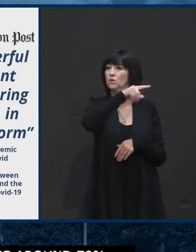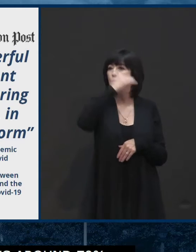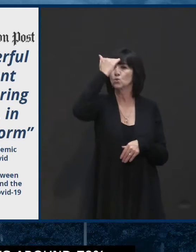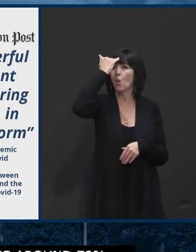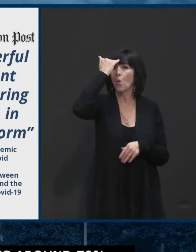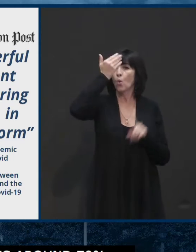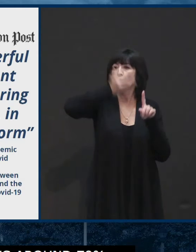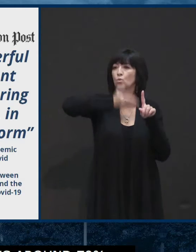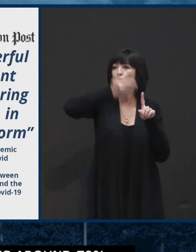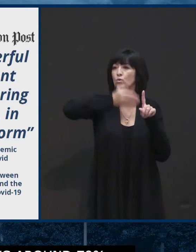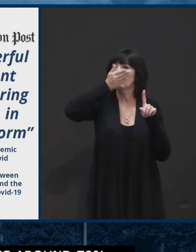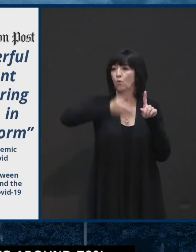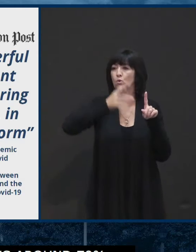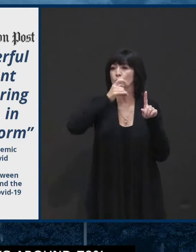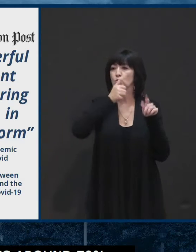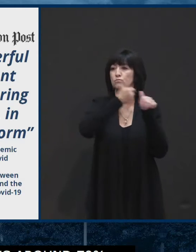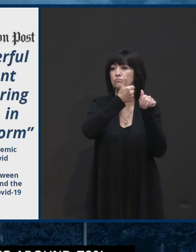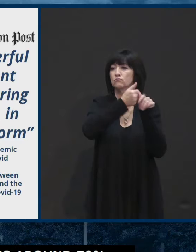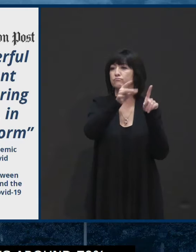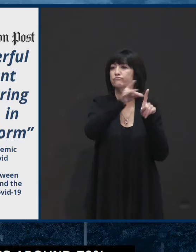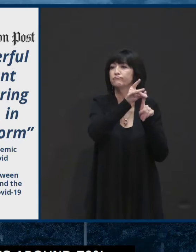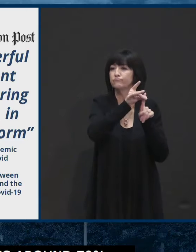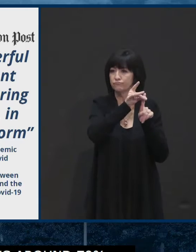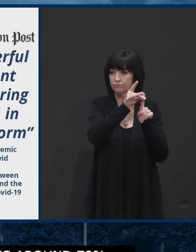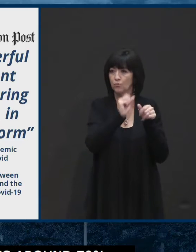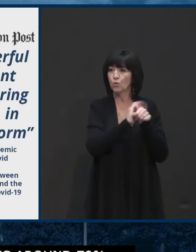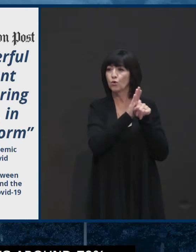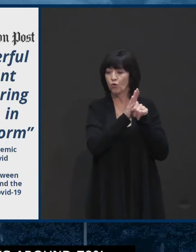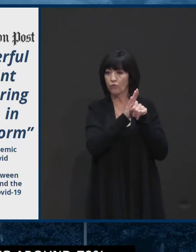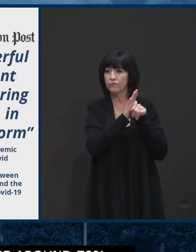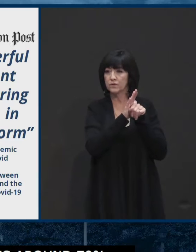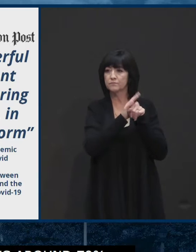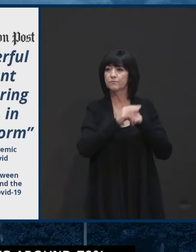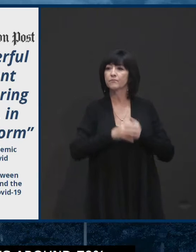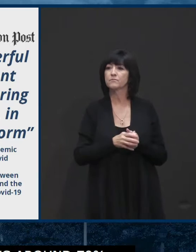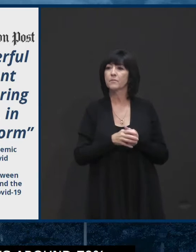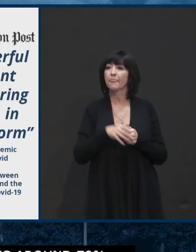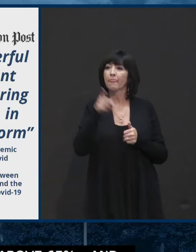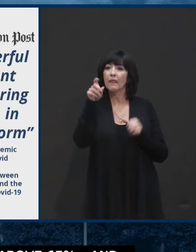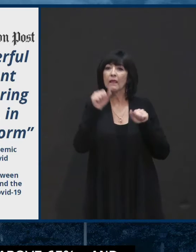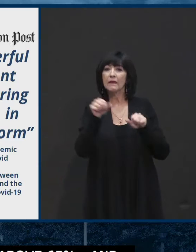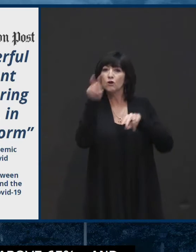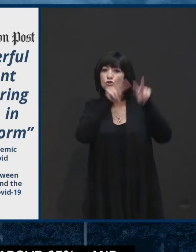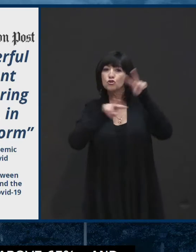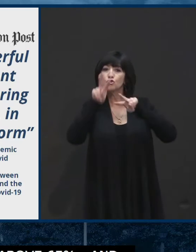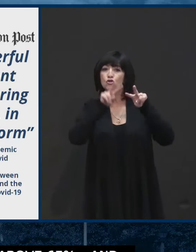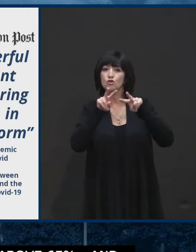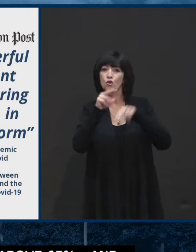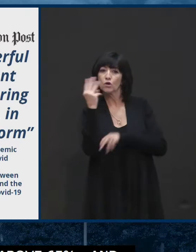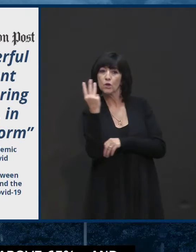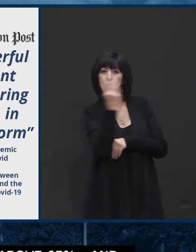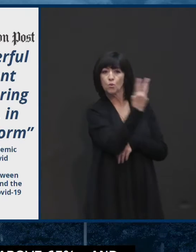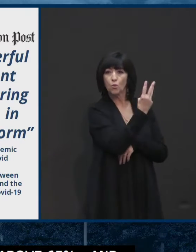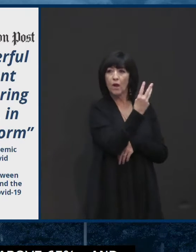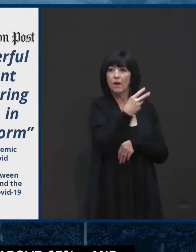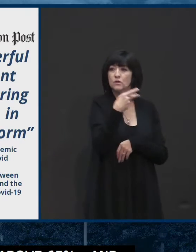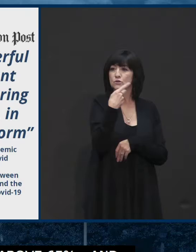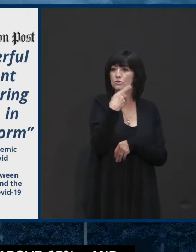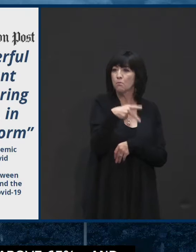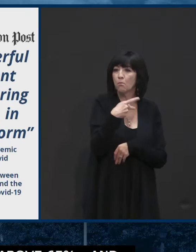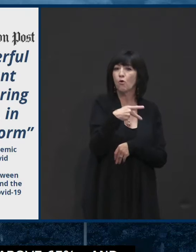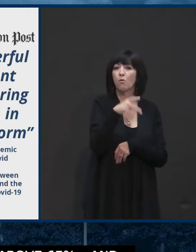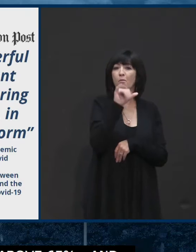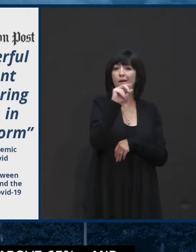see the distribution by geographic area. The far west, you have in purple, Wyoming, Idaho,